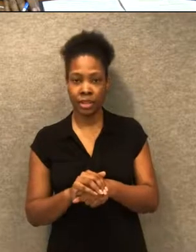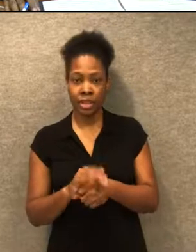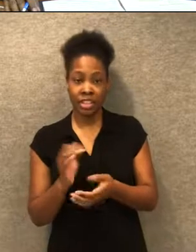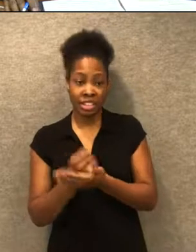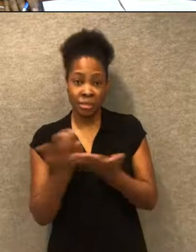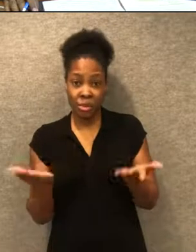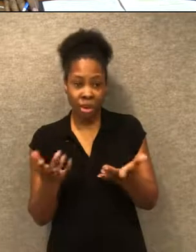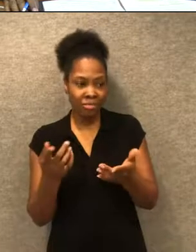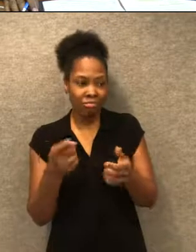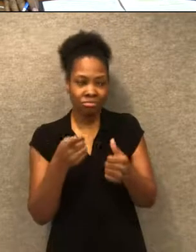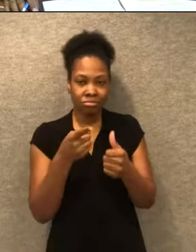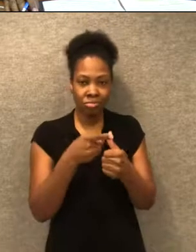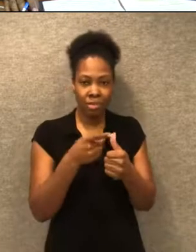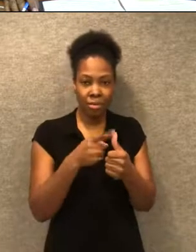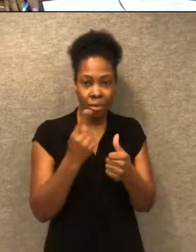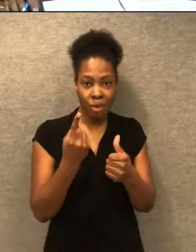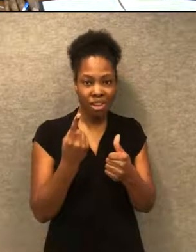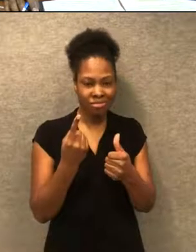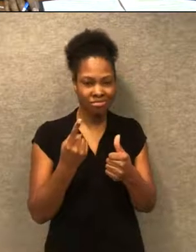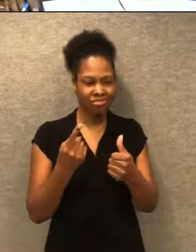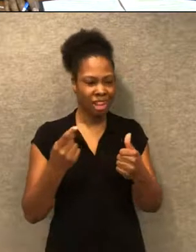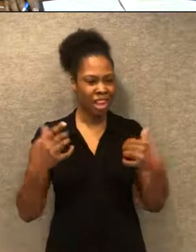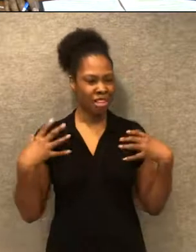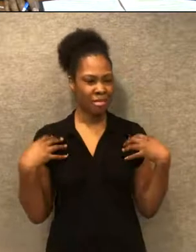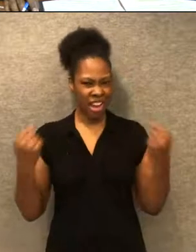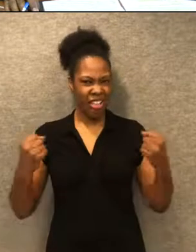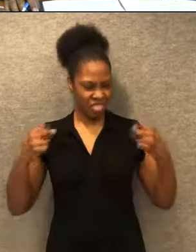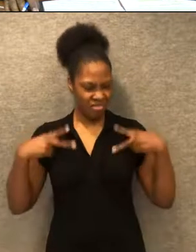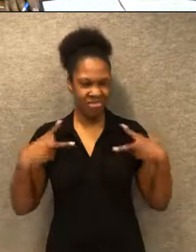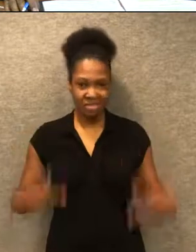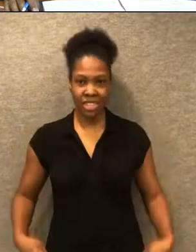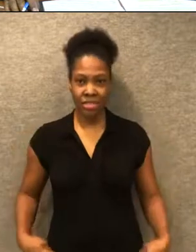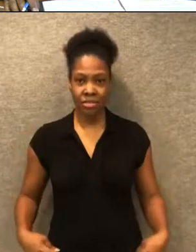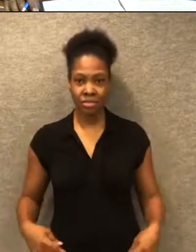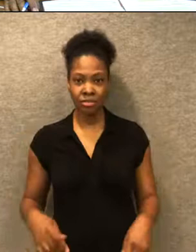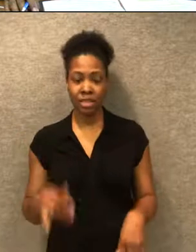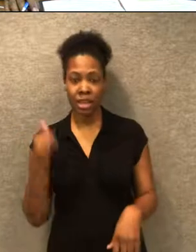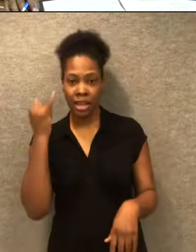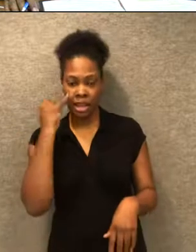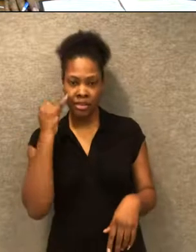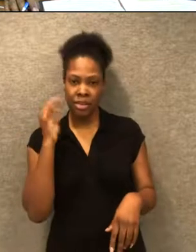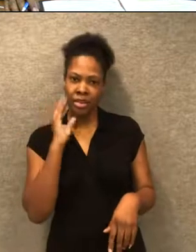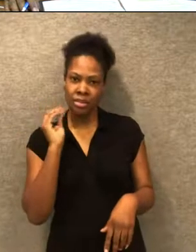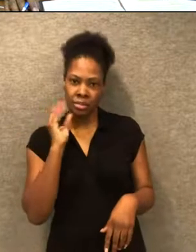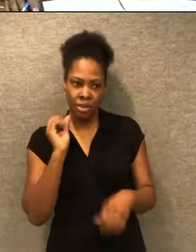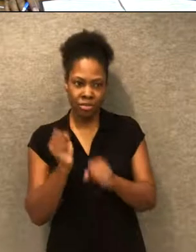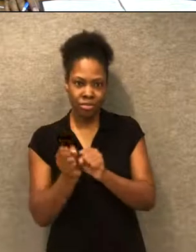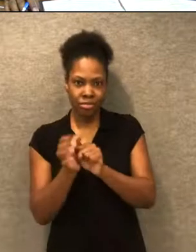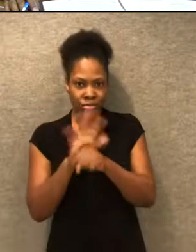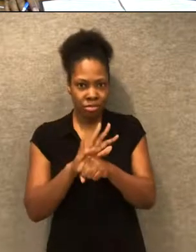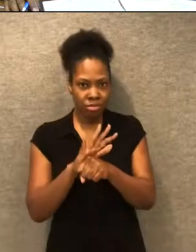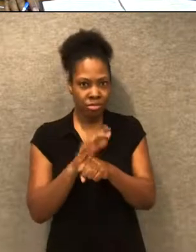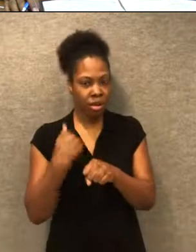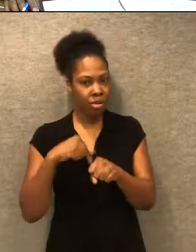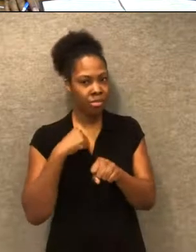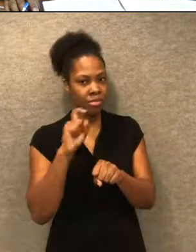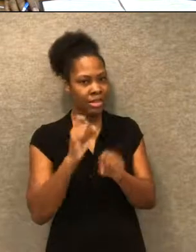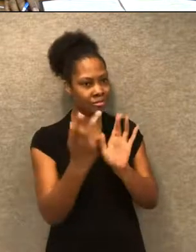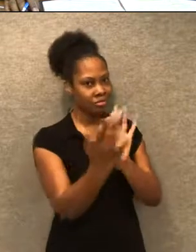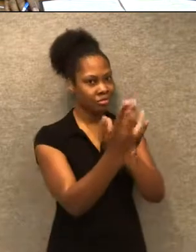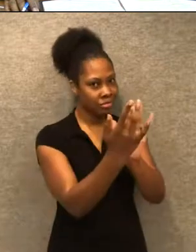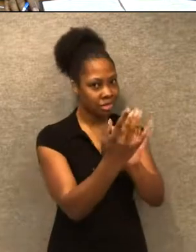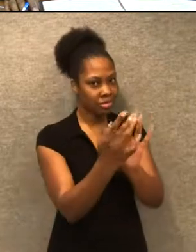number one, making sure that we're physically healthy, right? Like saying, like if we are experiencing symptoms of COVID, that we reach out to our providers to